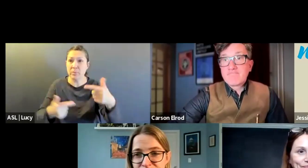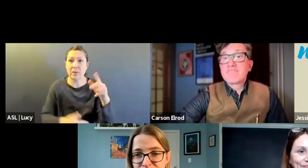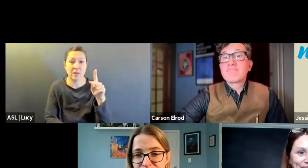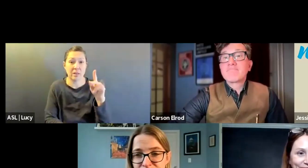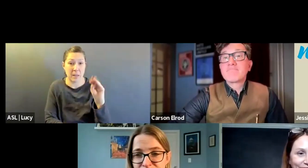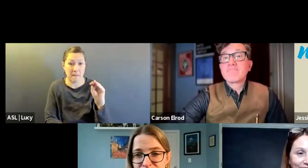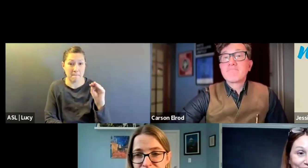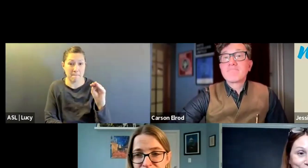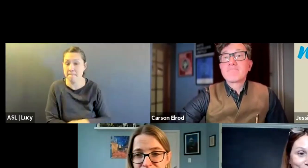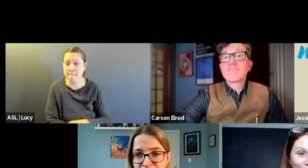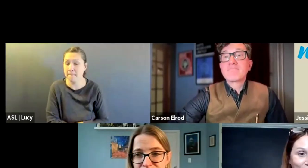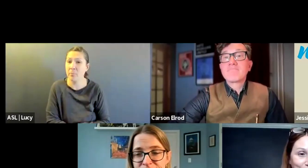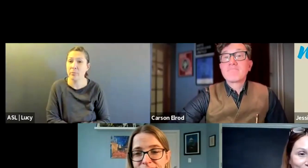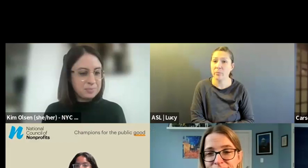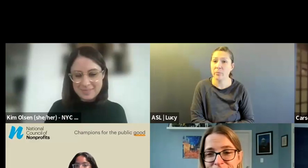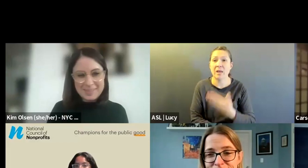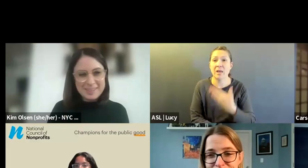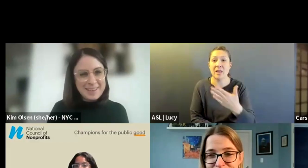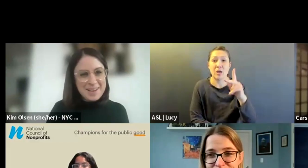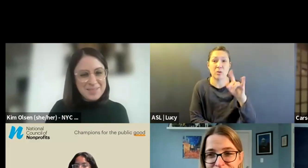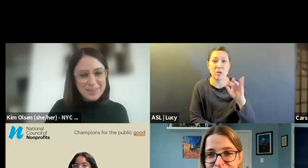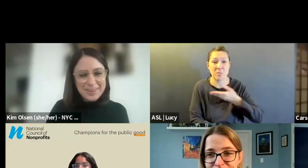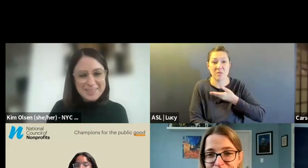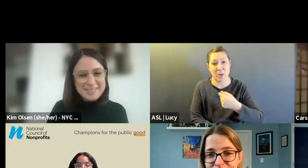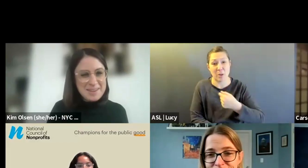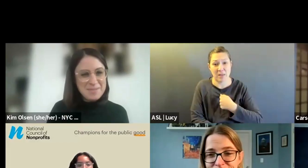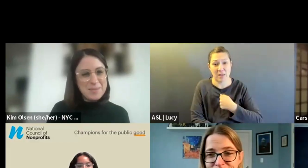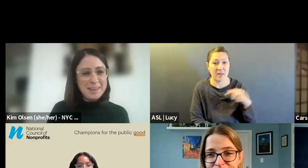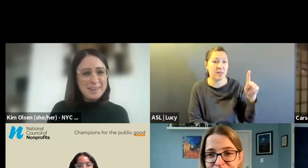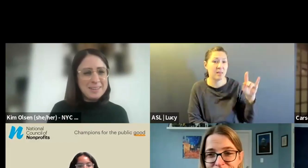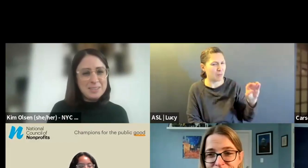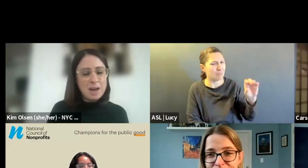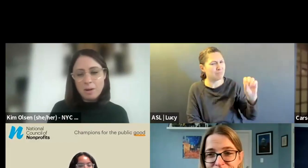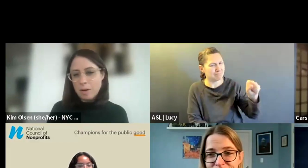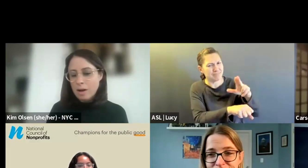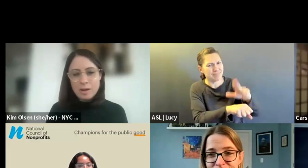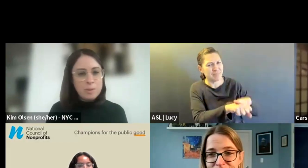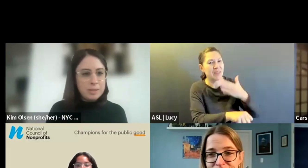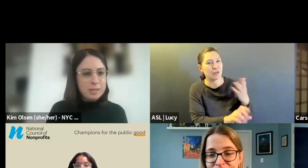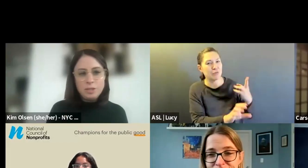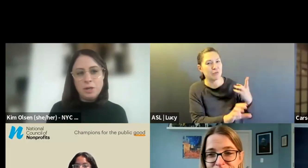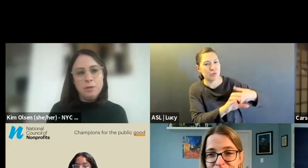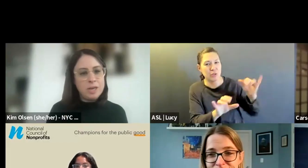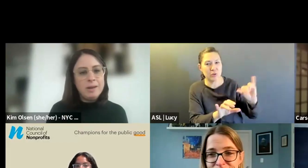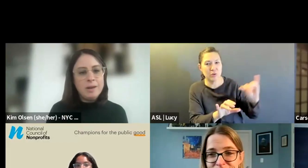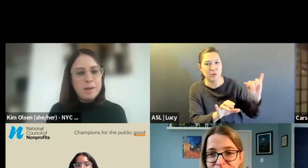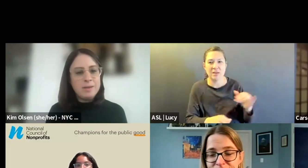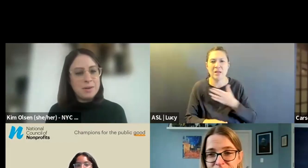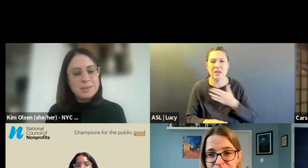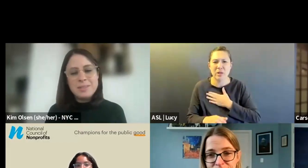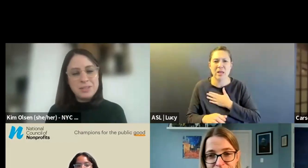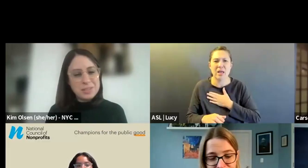Kim. And thank you, Kim, for having me as well. Of course. Thank you for being here. Can we please show